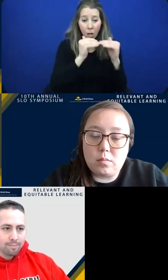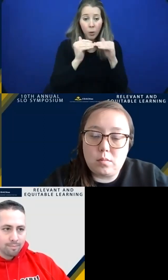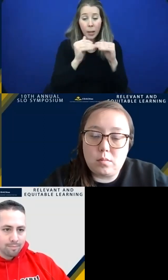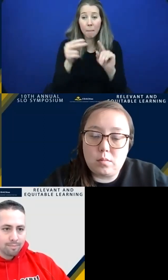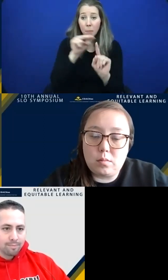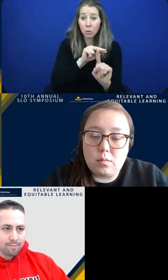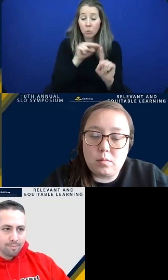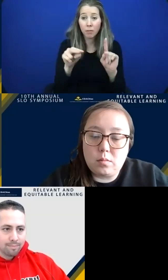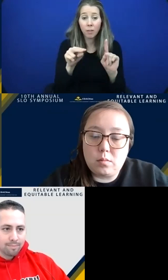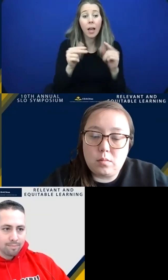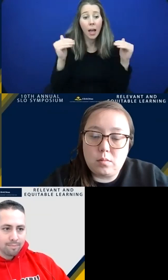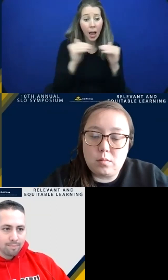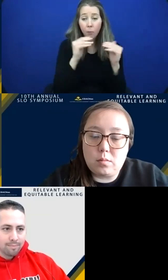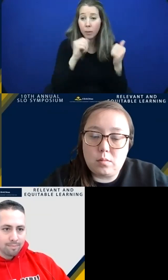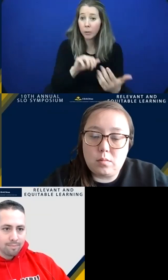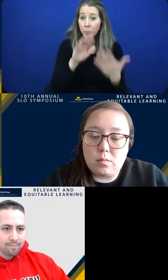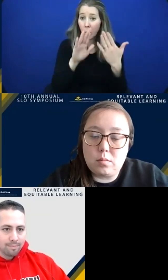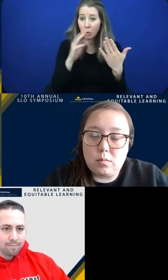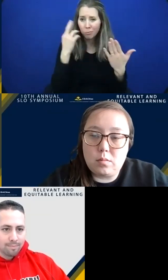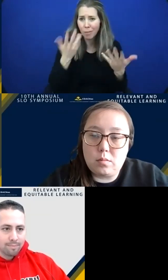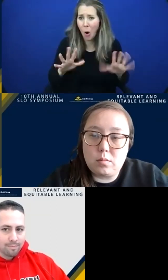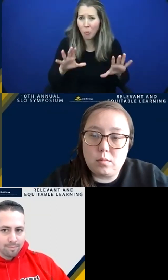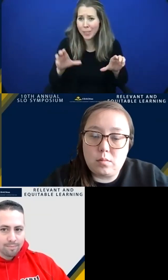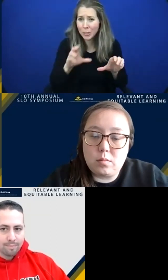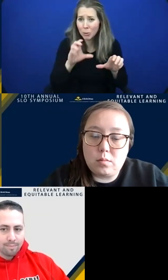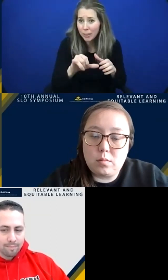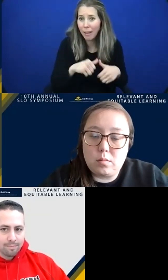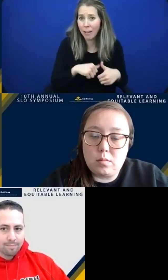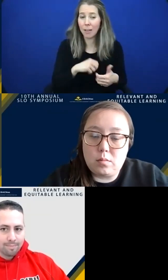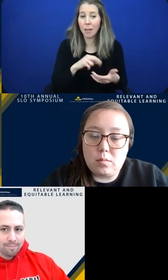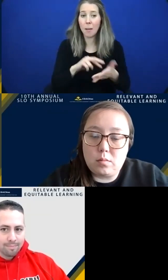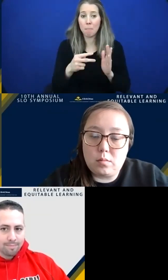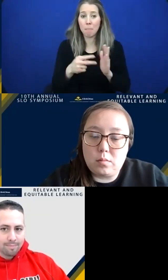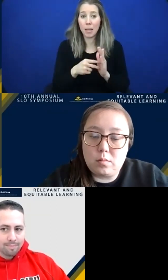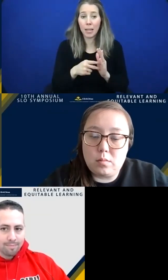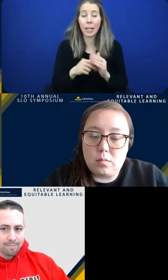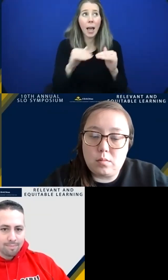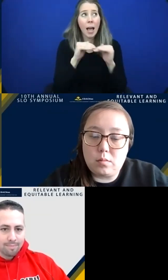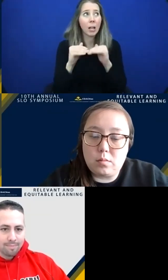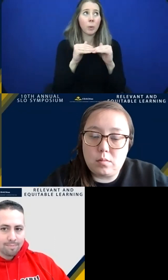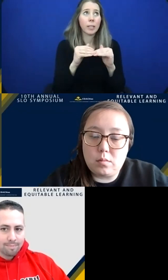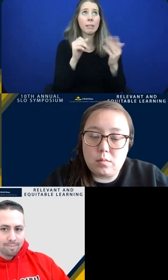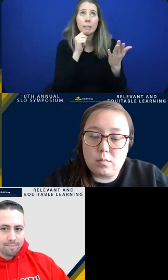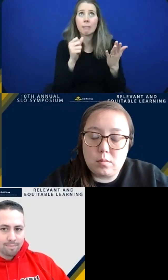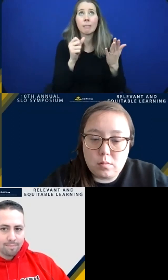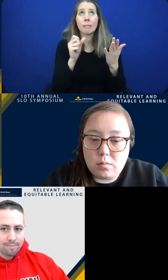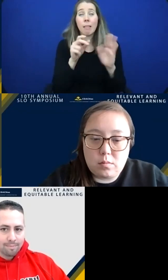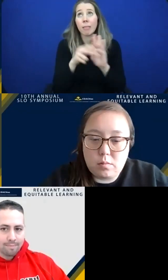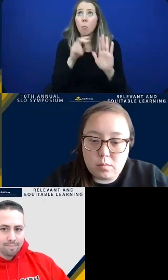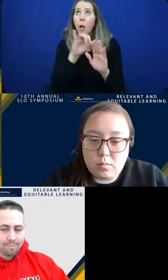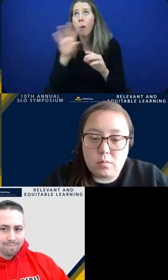in something they're already doing, to prevent equity from being considered as some add-on or